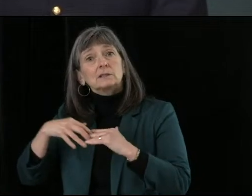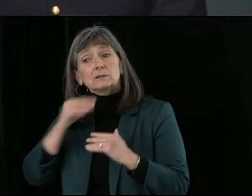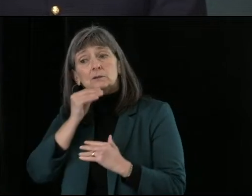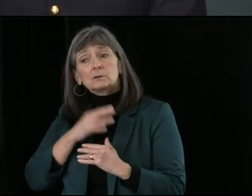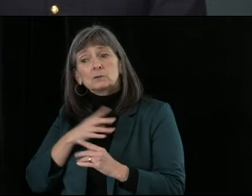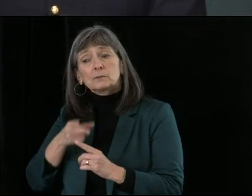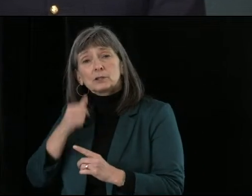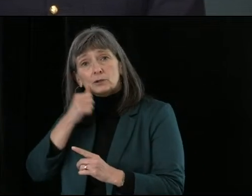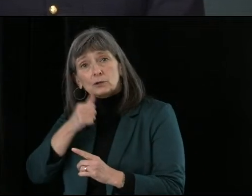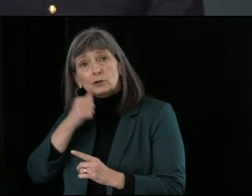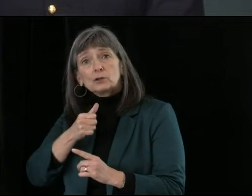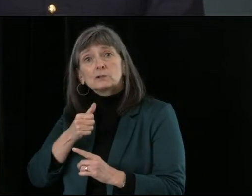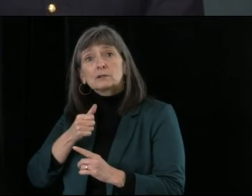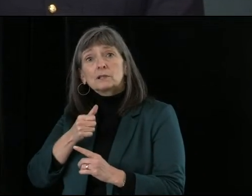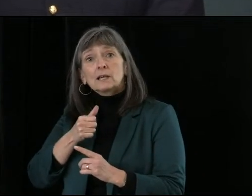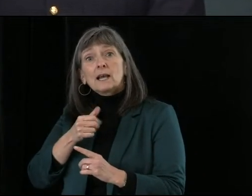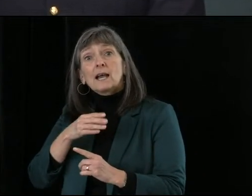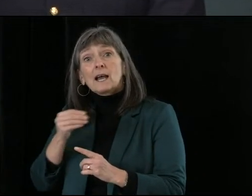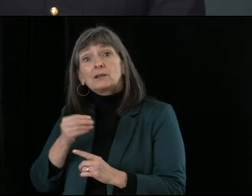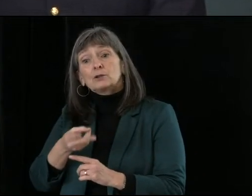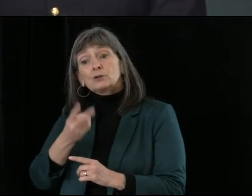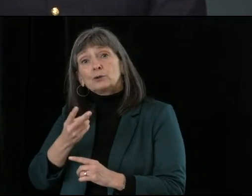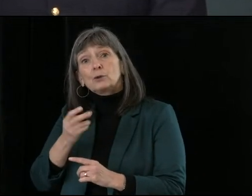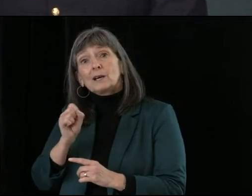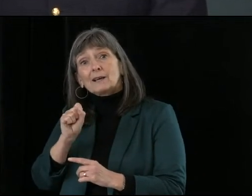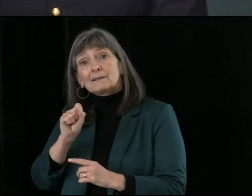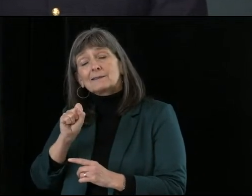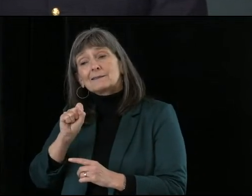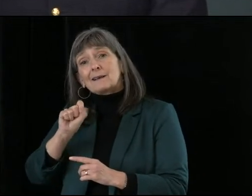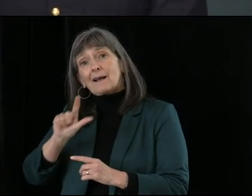women, girls, and